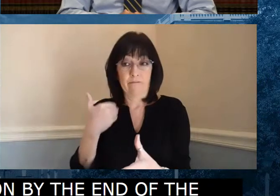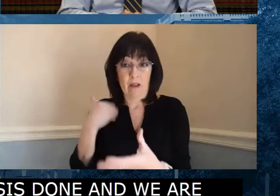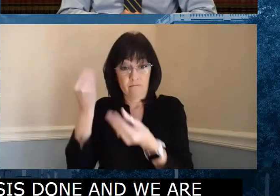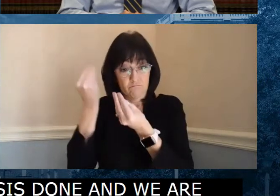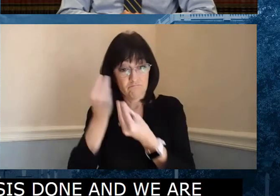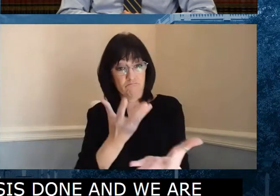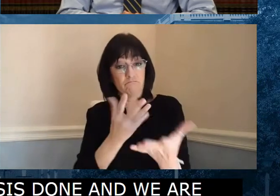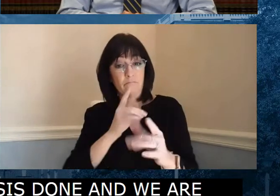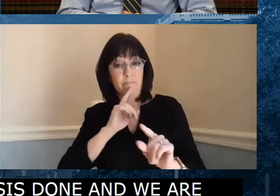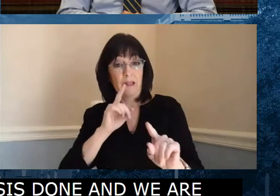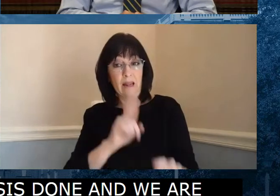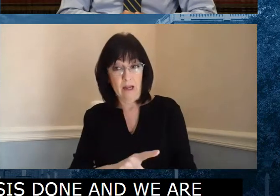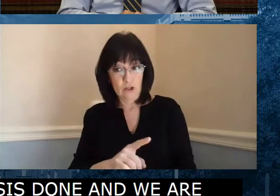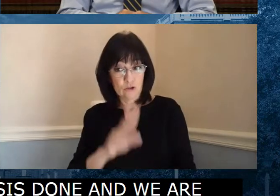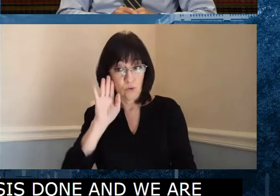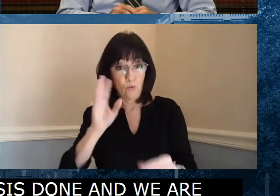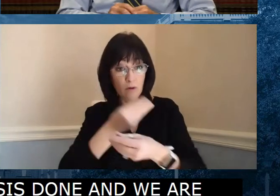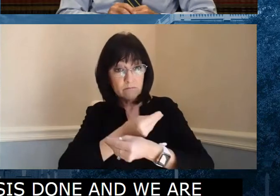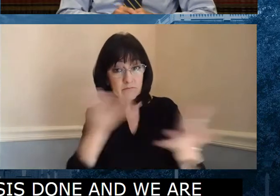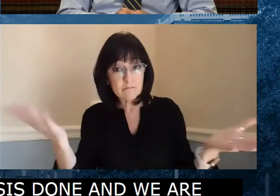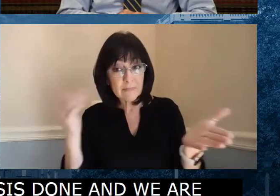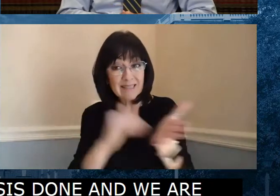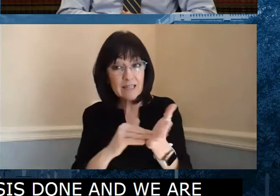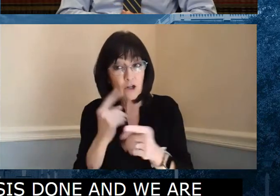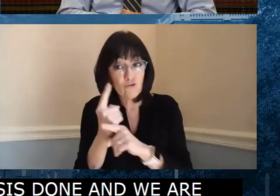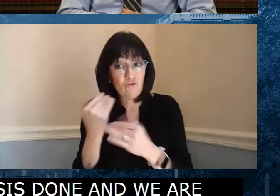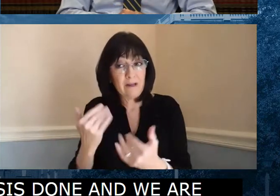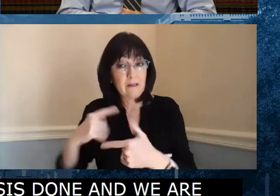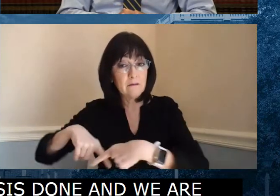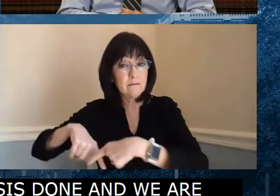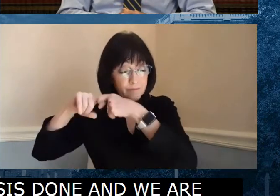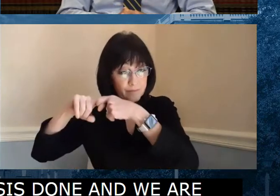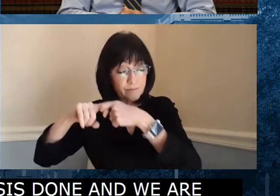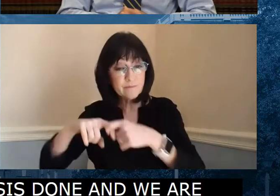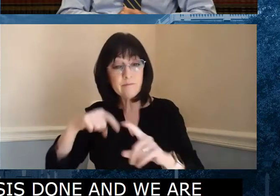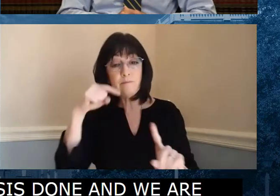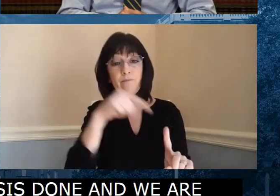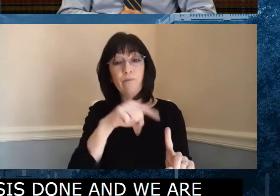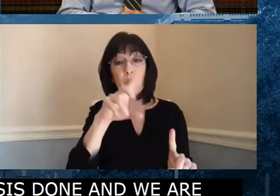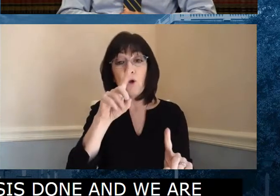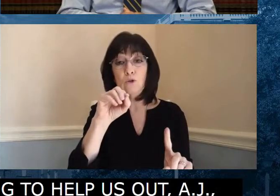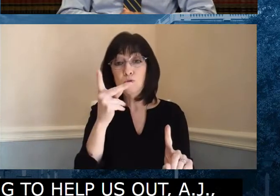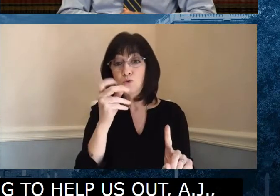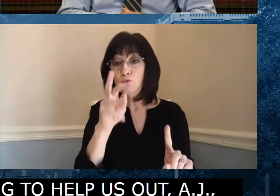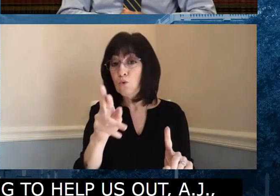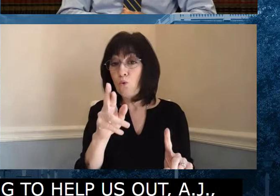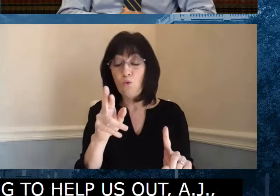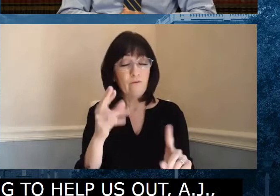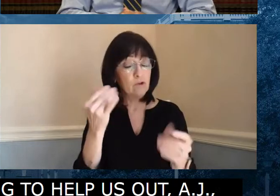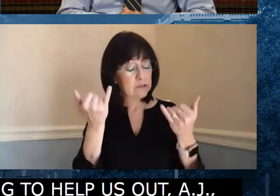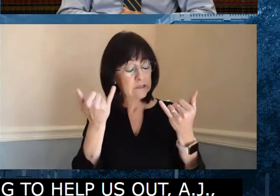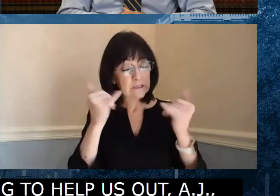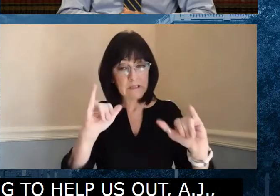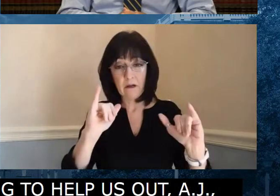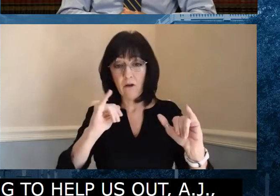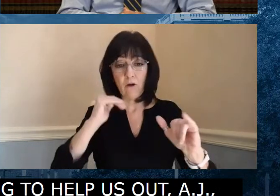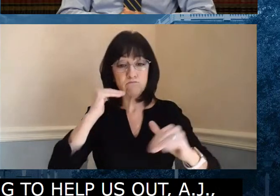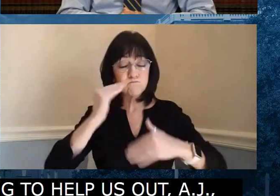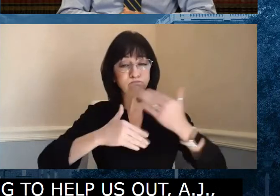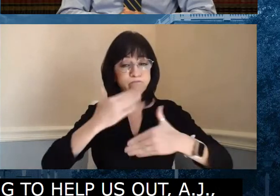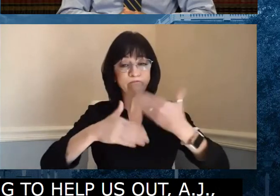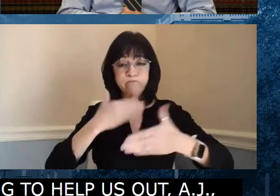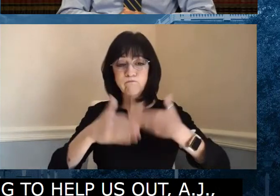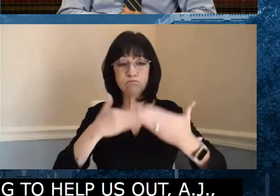Dover Downs. We are running the full course of Dover Downs over the next 2